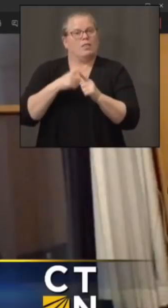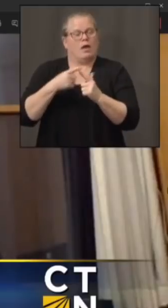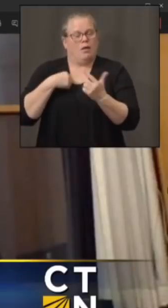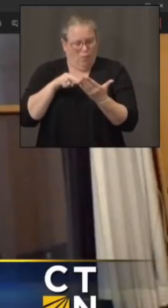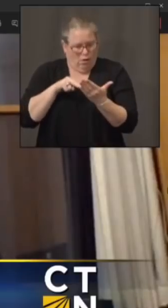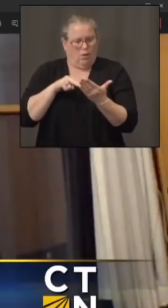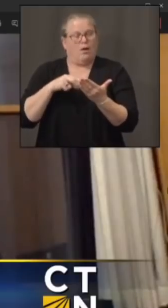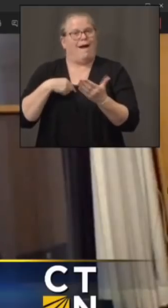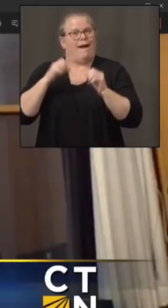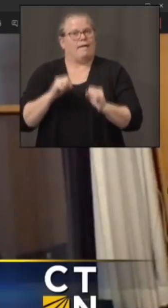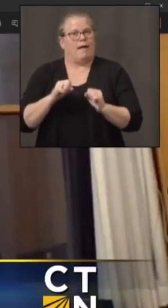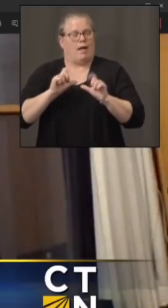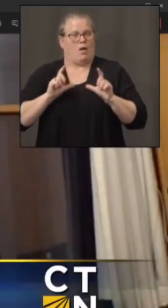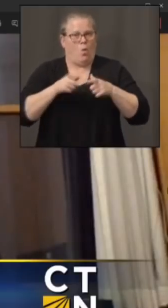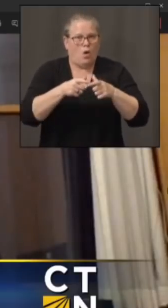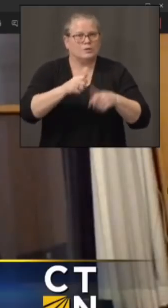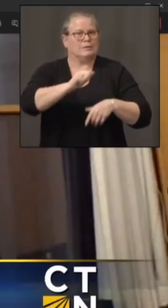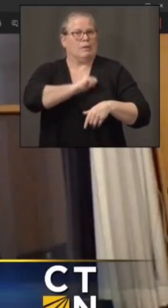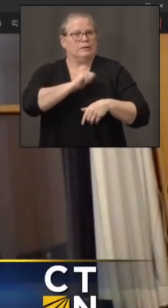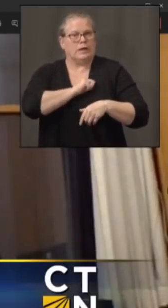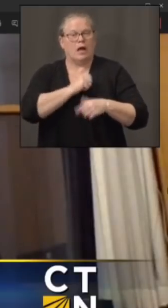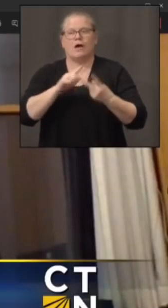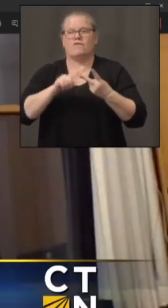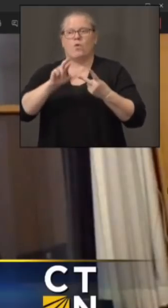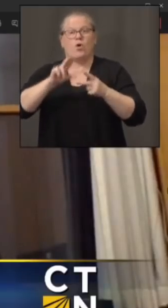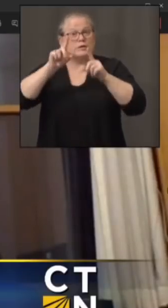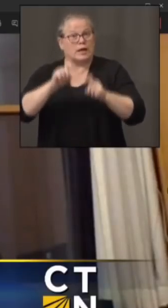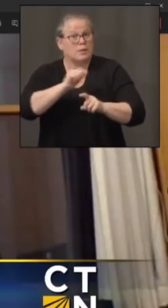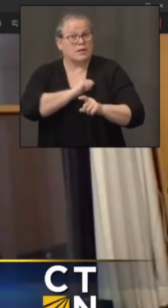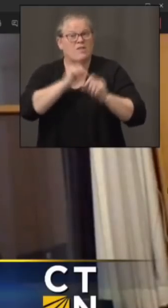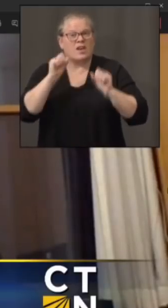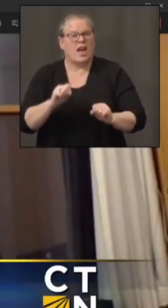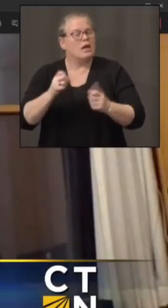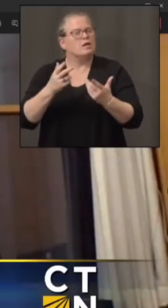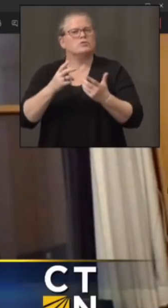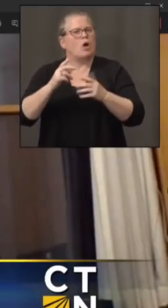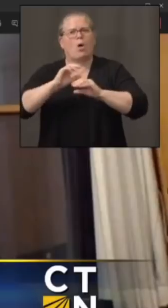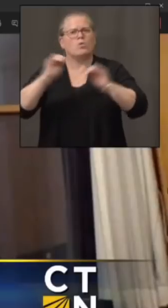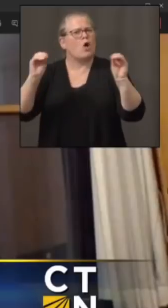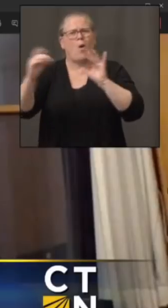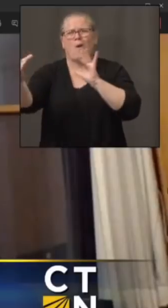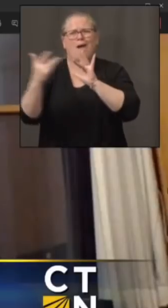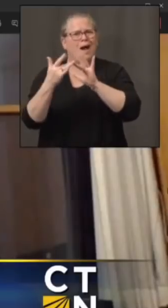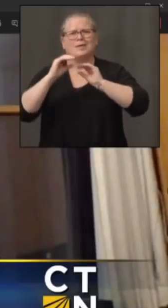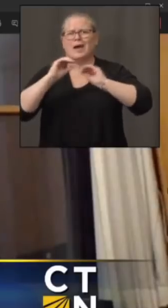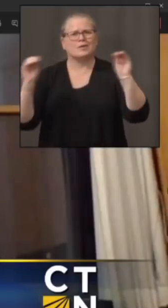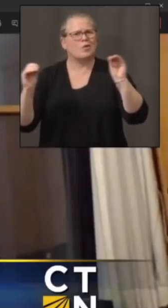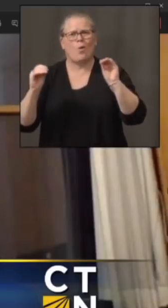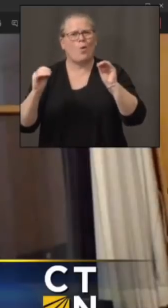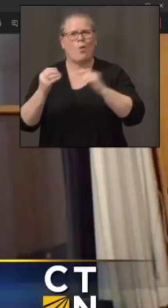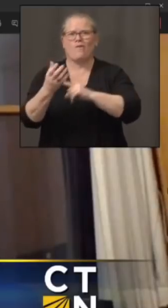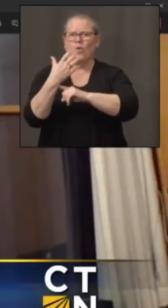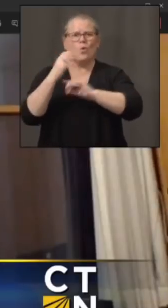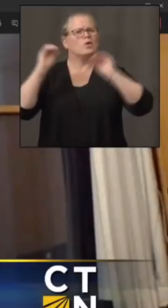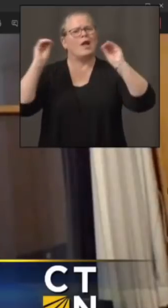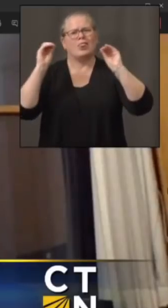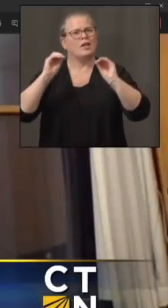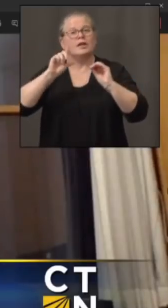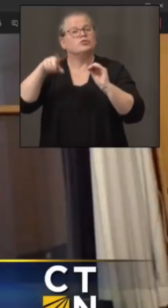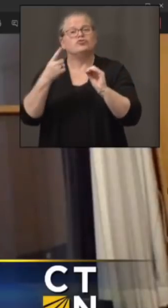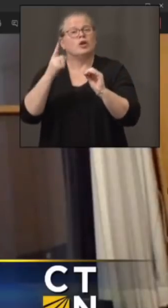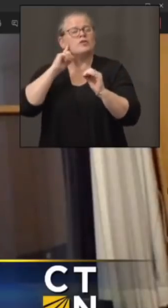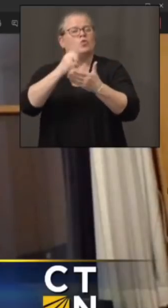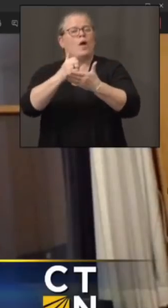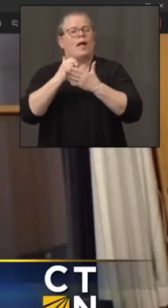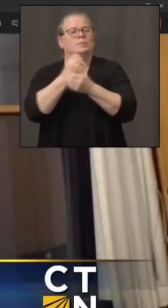should not have any hesitations about downloading it. And as the governor said, it's just another tool in our toolkit to try to keep people safe.